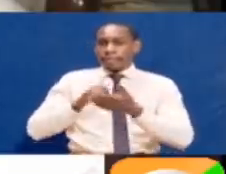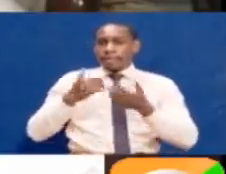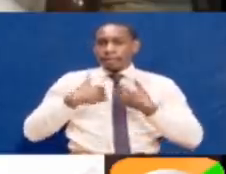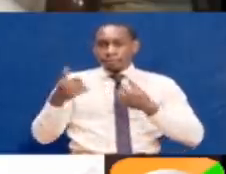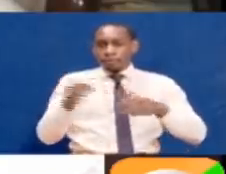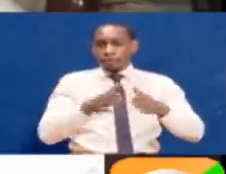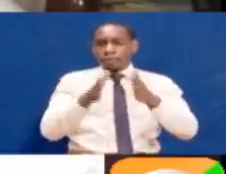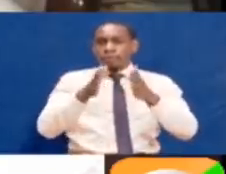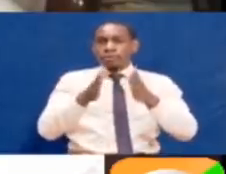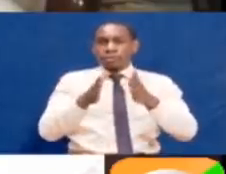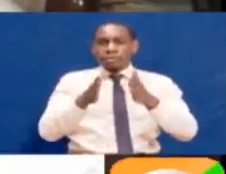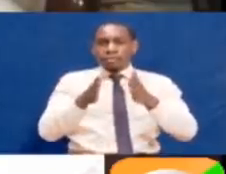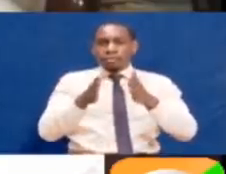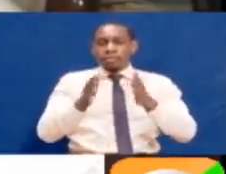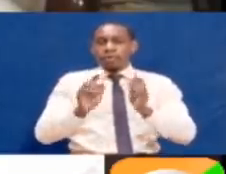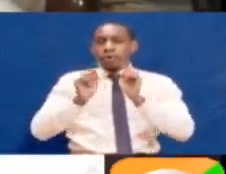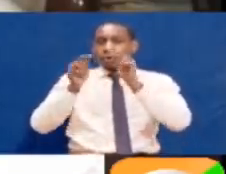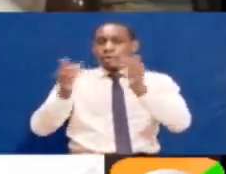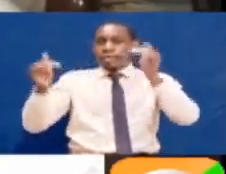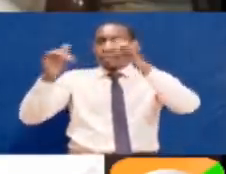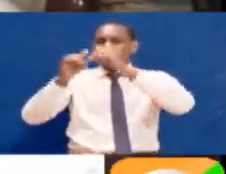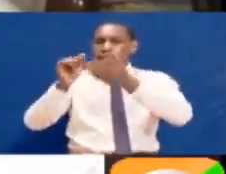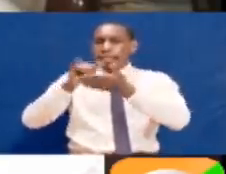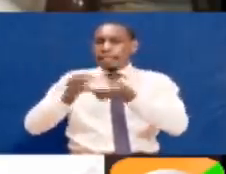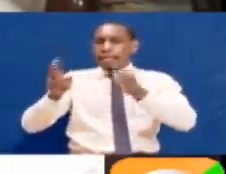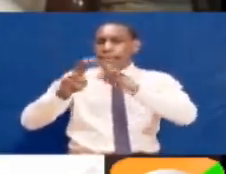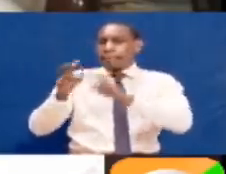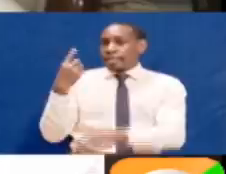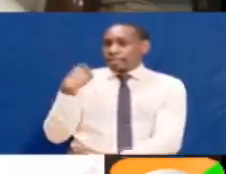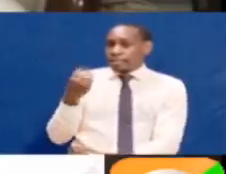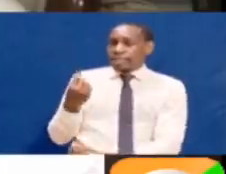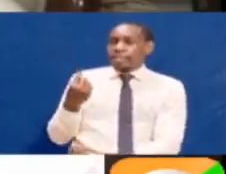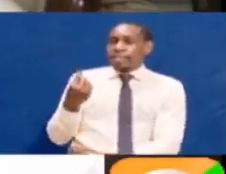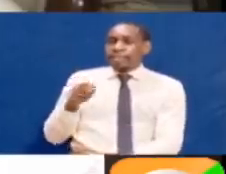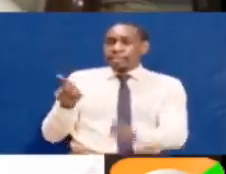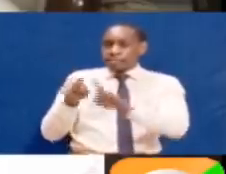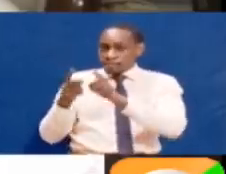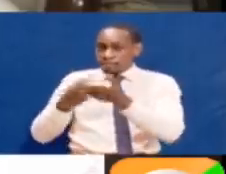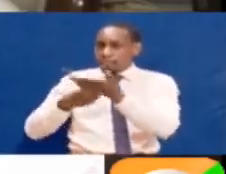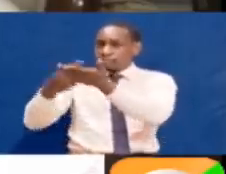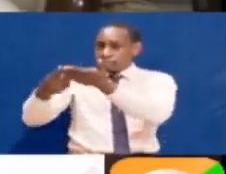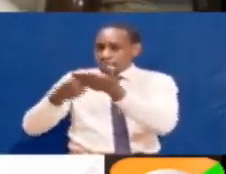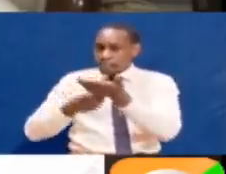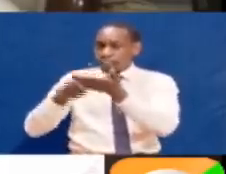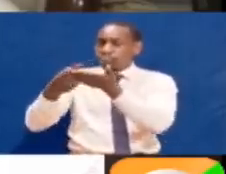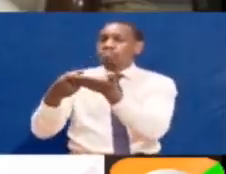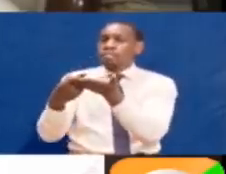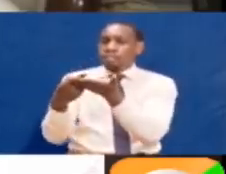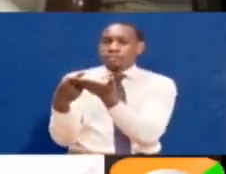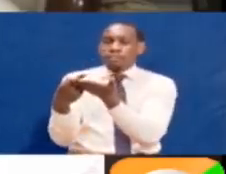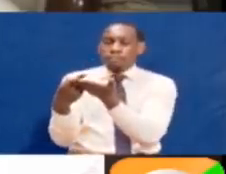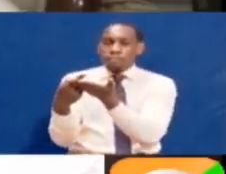to go to for the meeting that took place yesterday mm-hmm. would have negotiated for